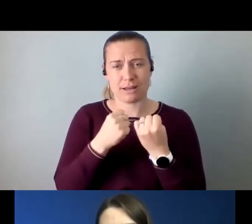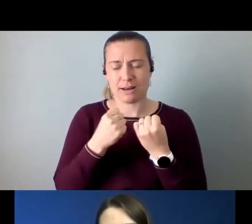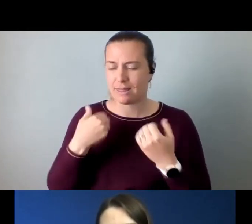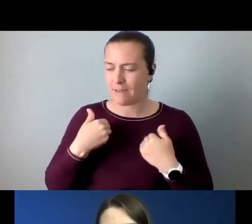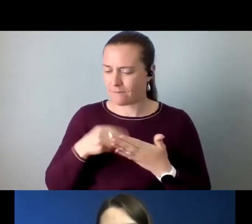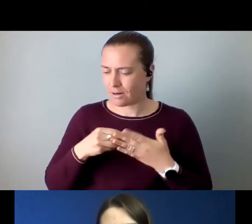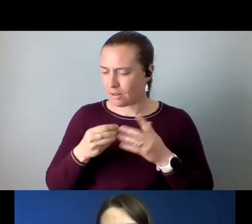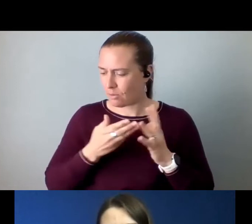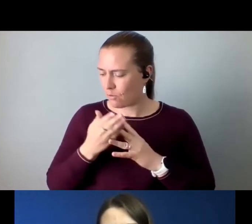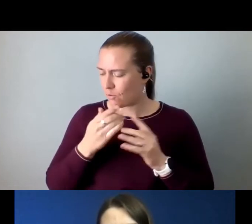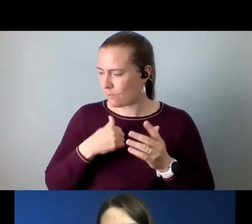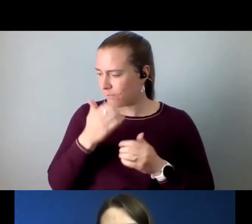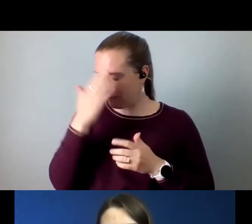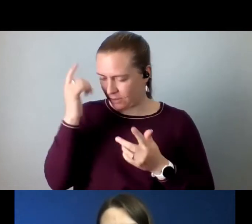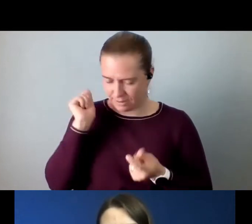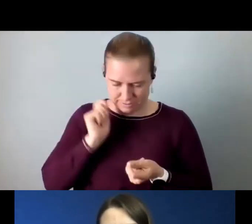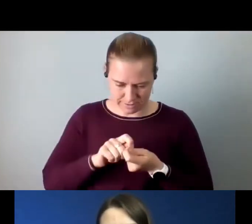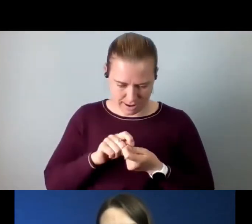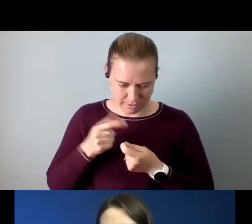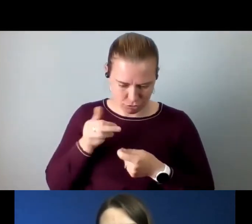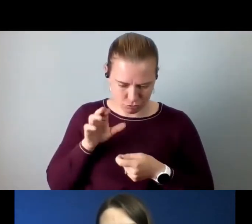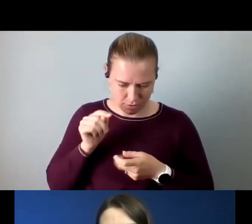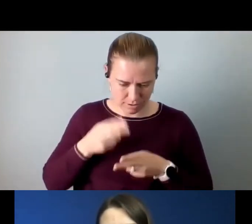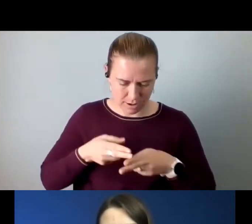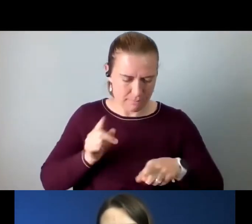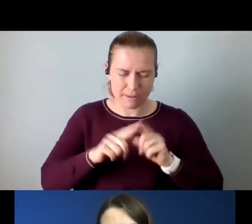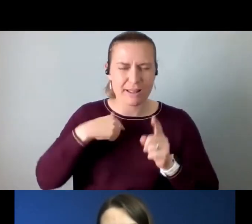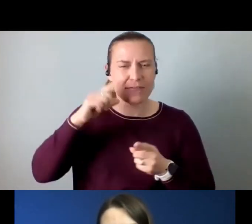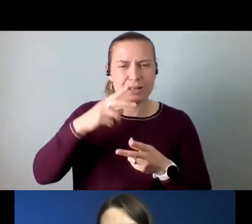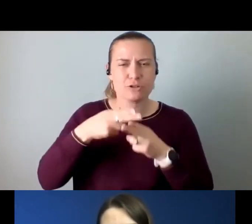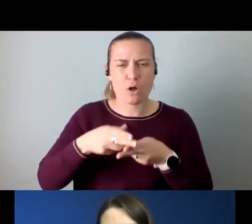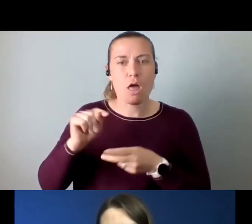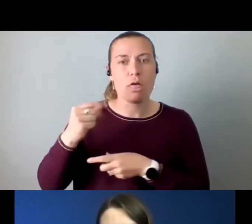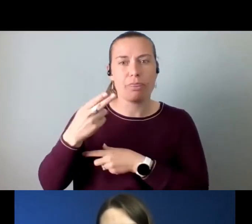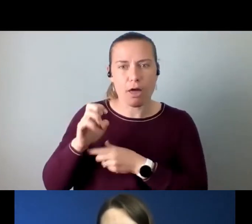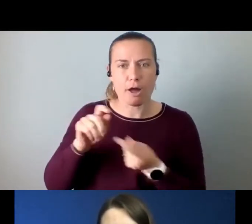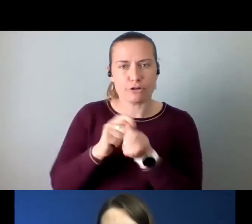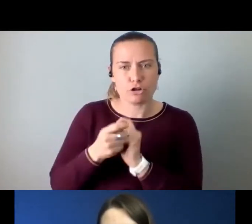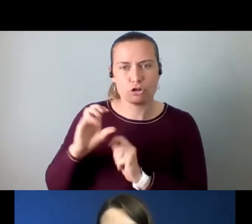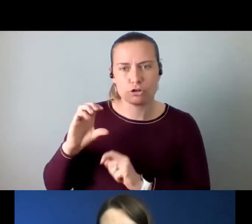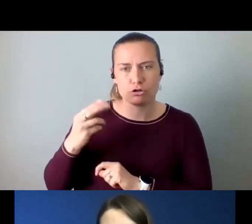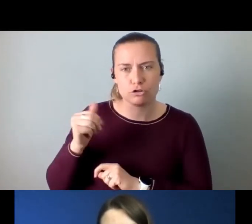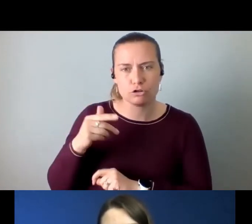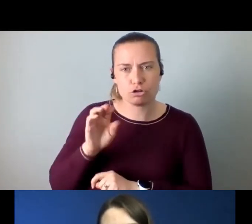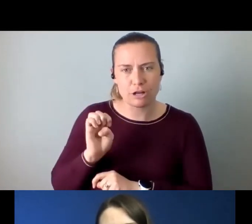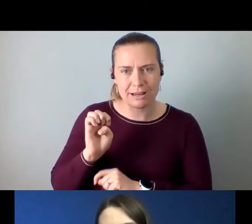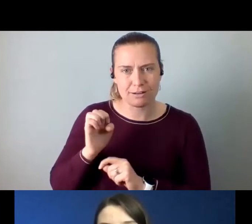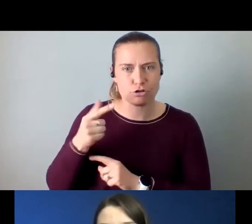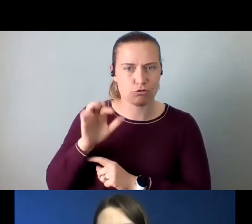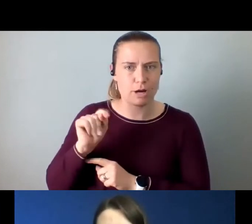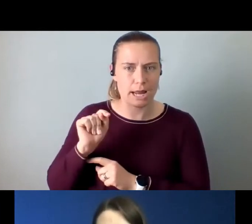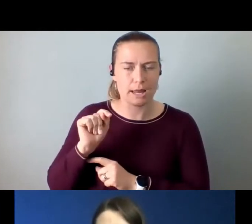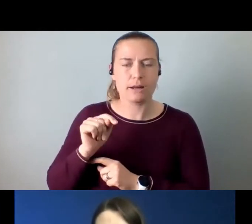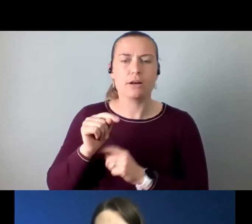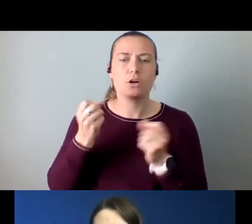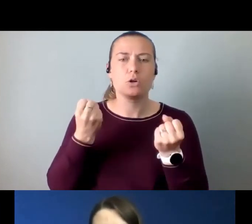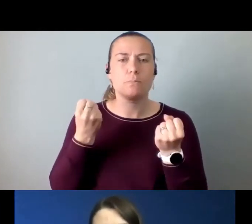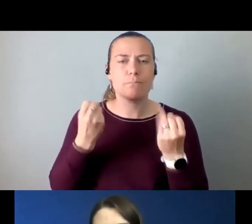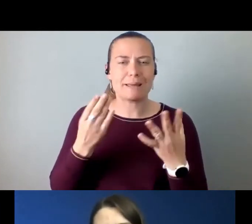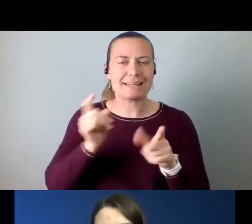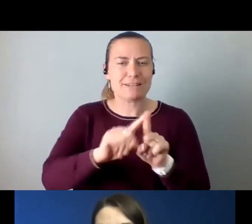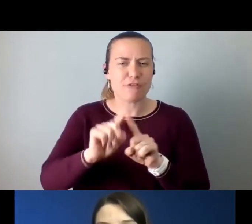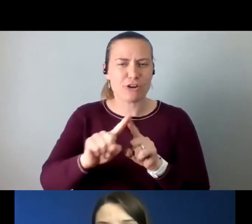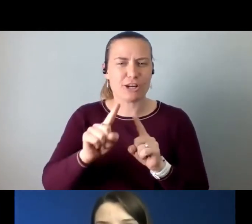not exactly certain what the grant is called, but I believe it's called the Change Grant, is using multiple different communication tools